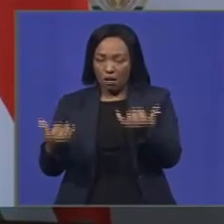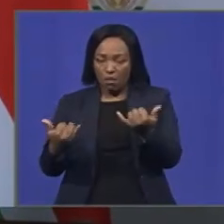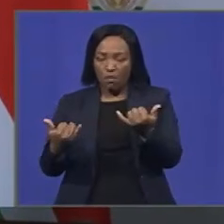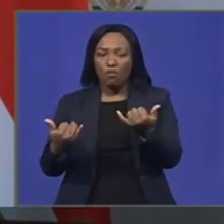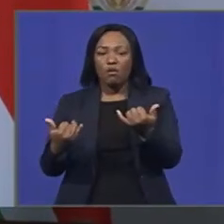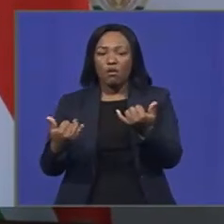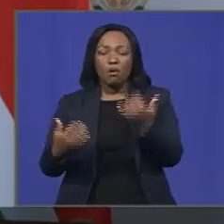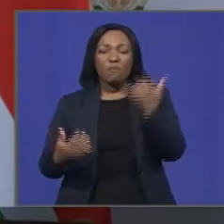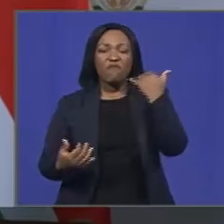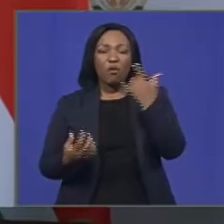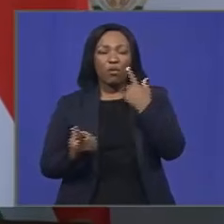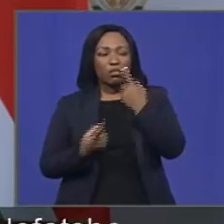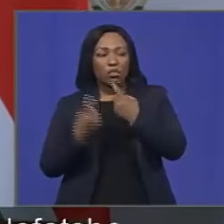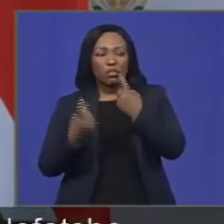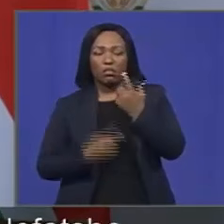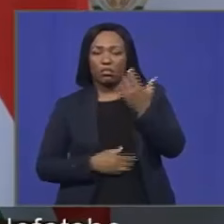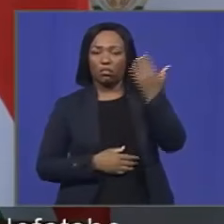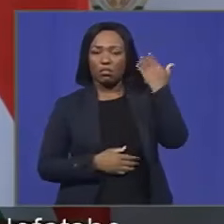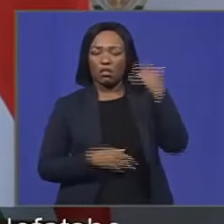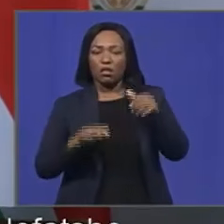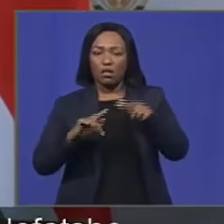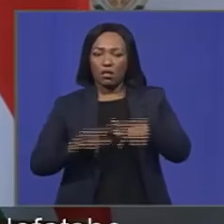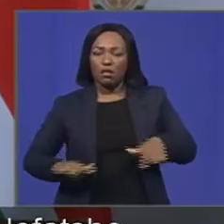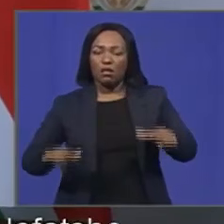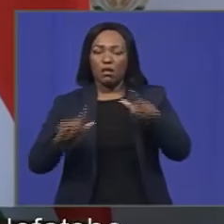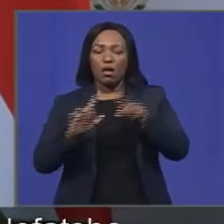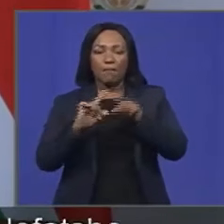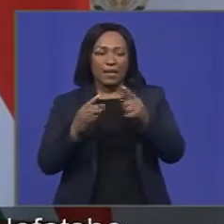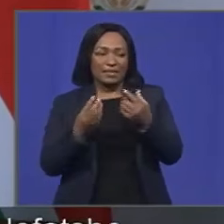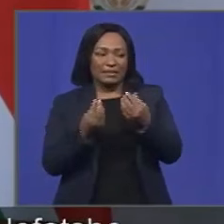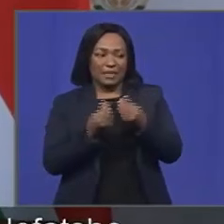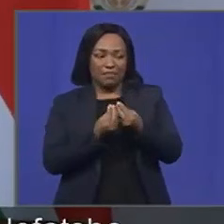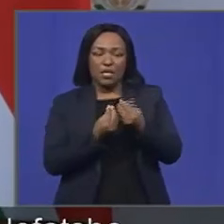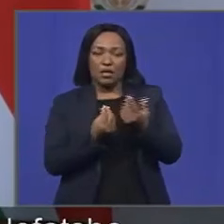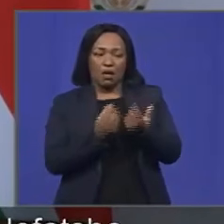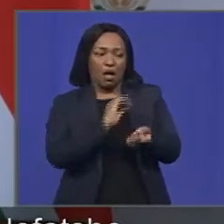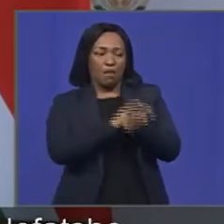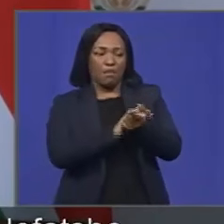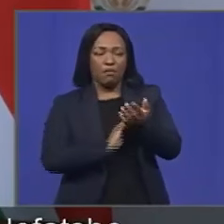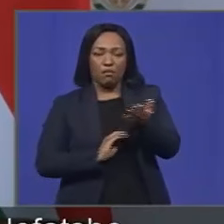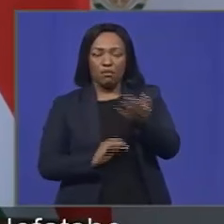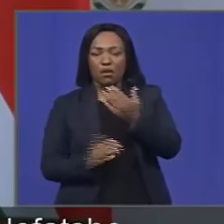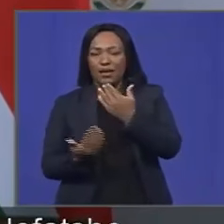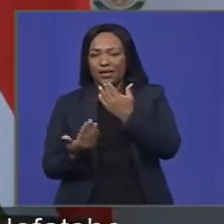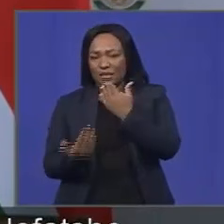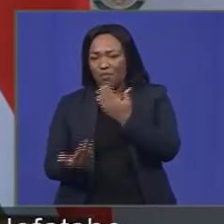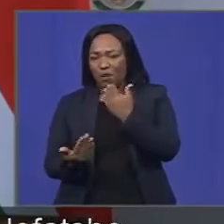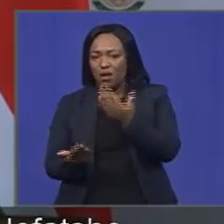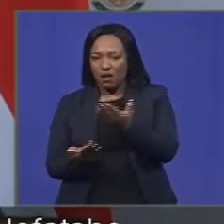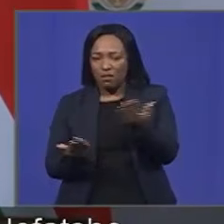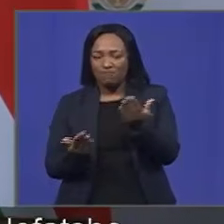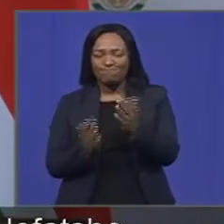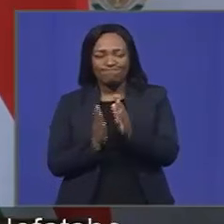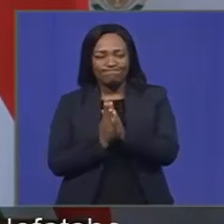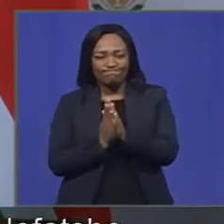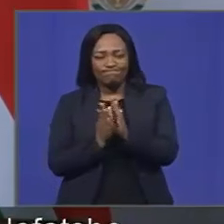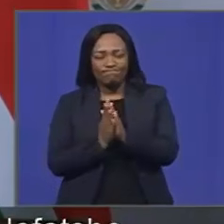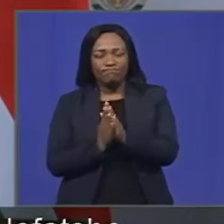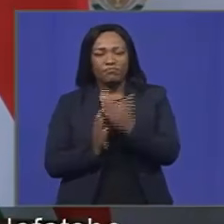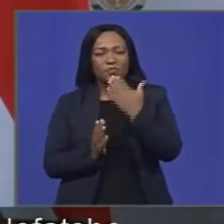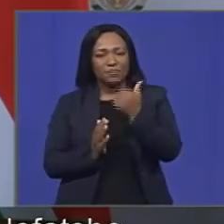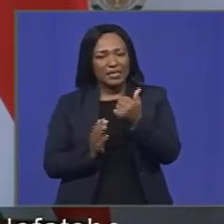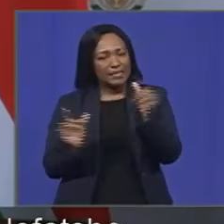ha ne re lla mo malobeng. Mme sengwe sone sa diragala ra se lebogela. Mme re santse re kopa gore a le boele hatshe